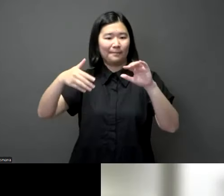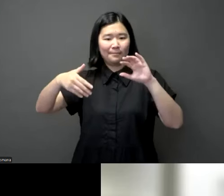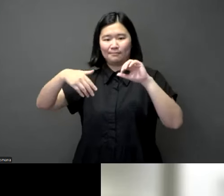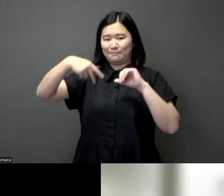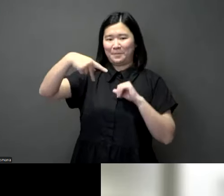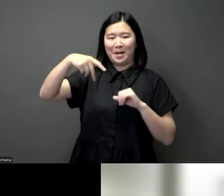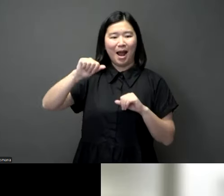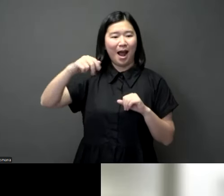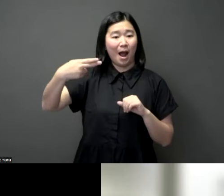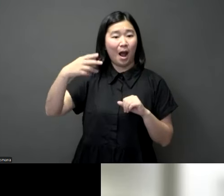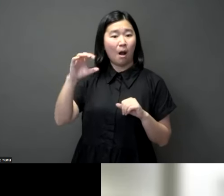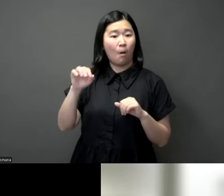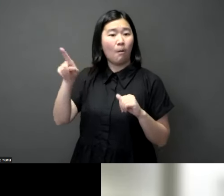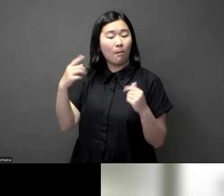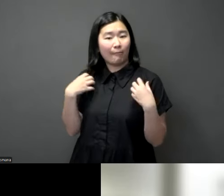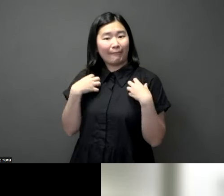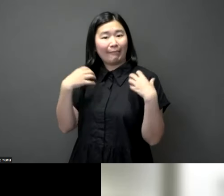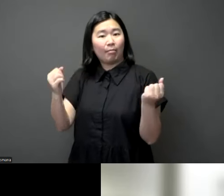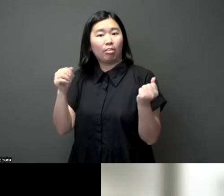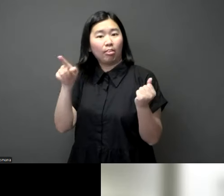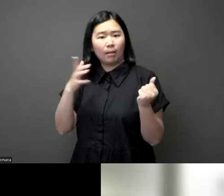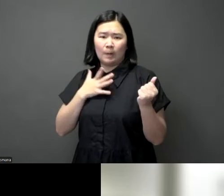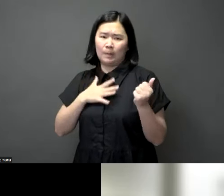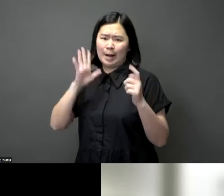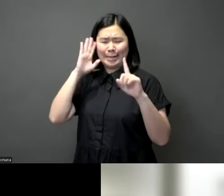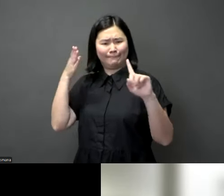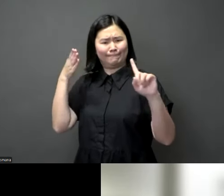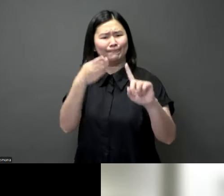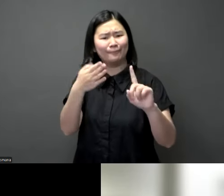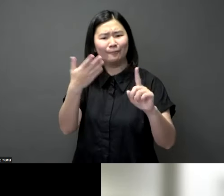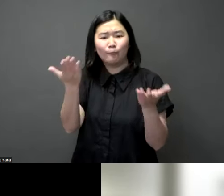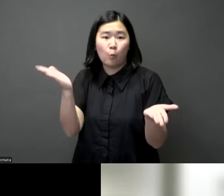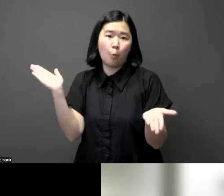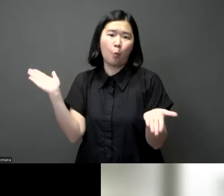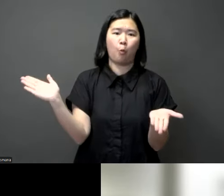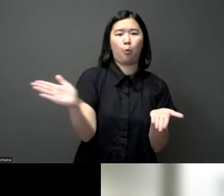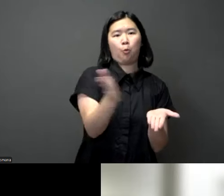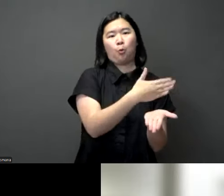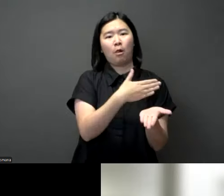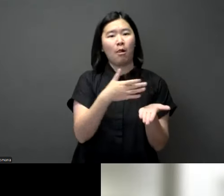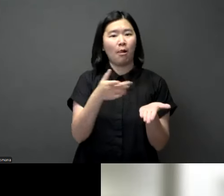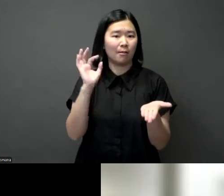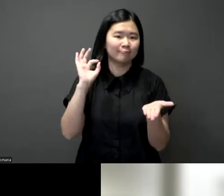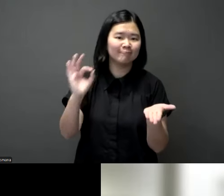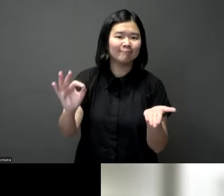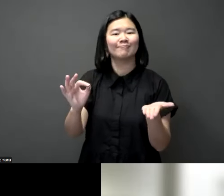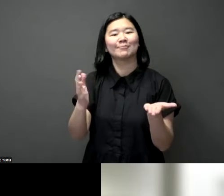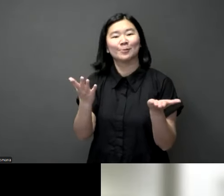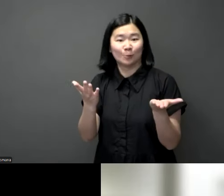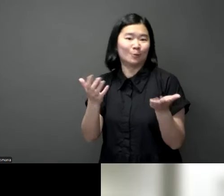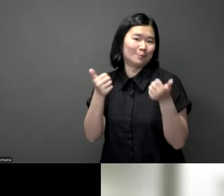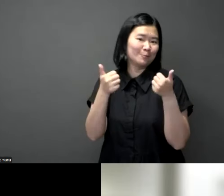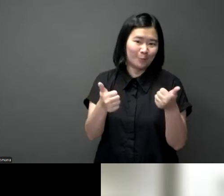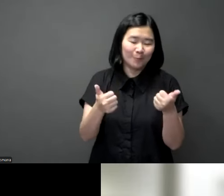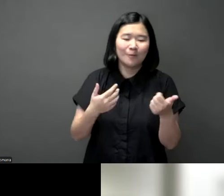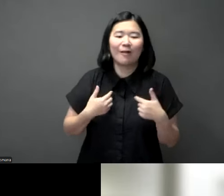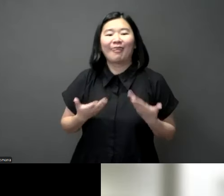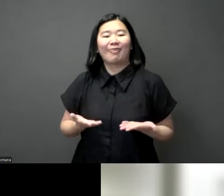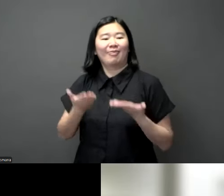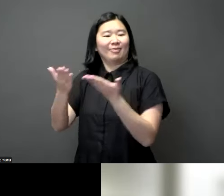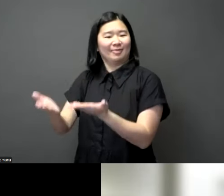programmatic actions. Please welcome Dr. Gina Pereira, National Technical Cooperation Expert from the Department of